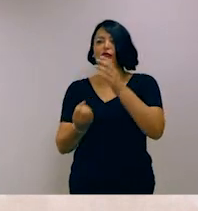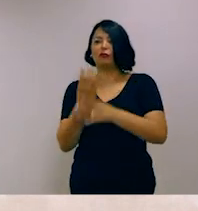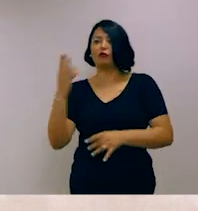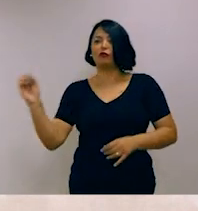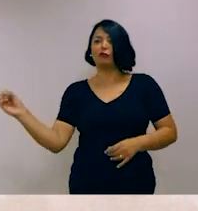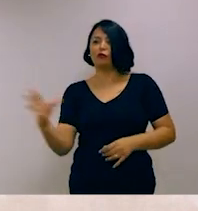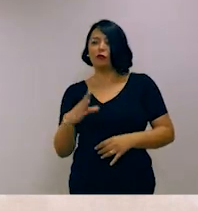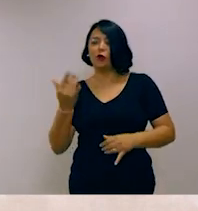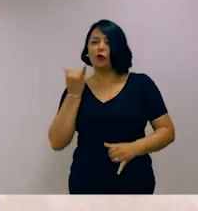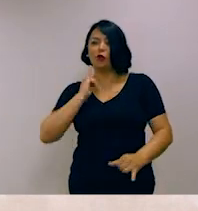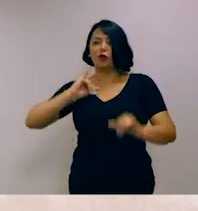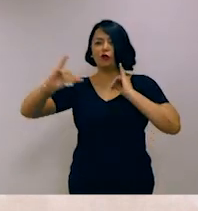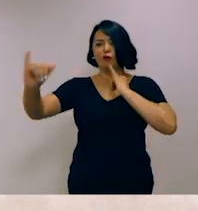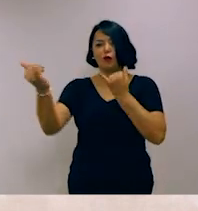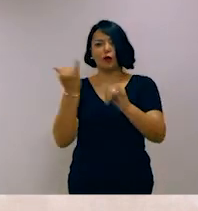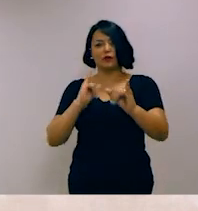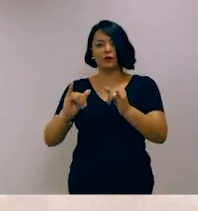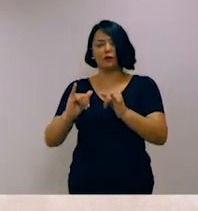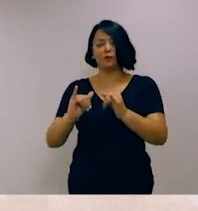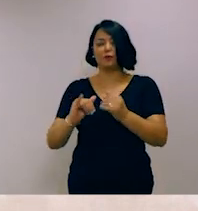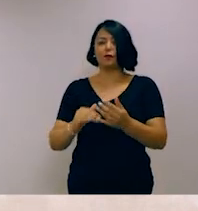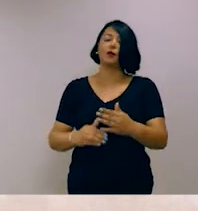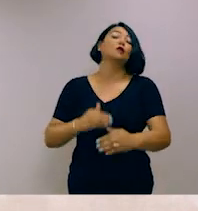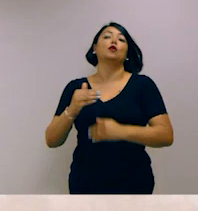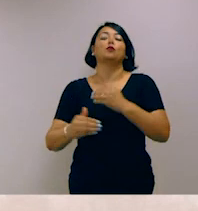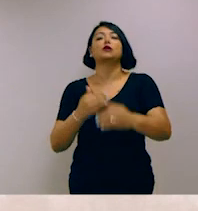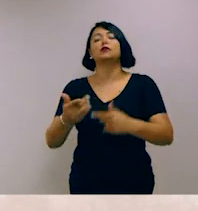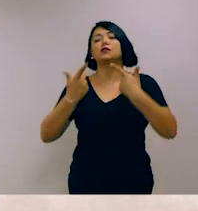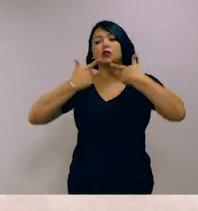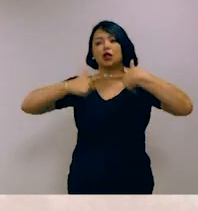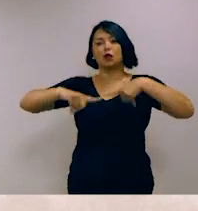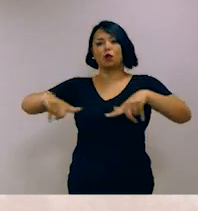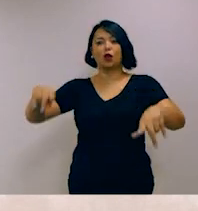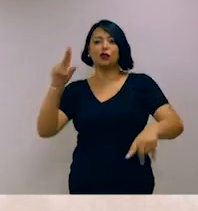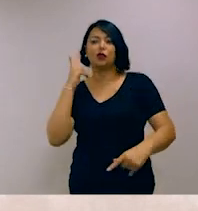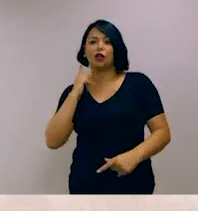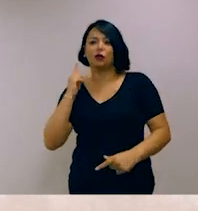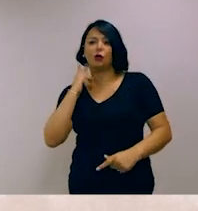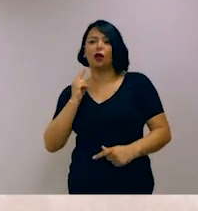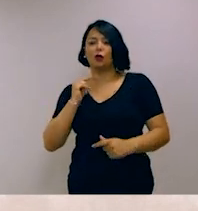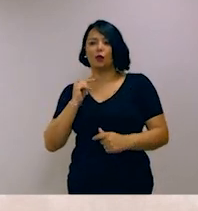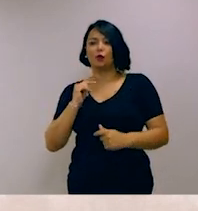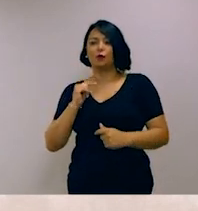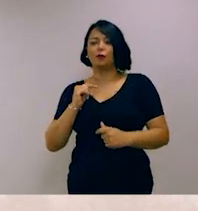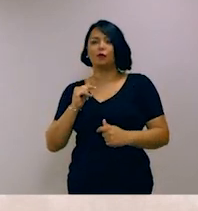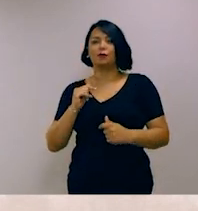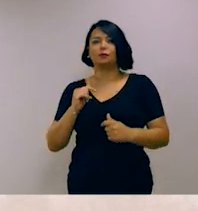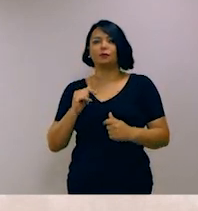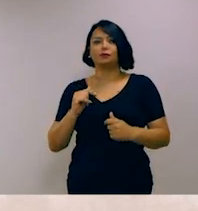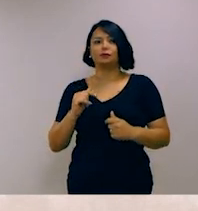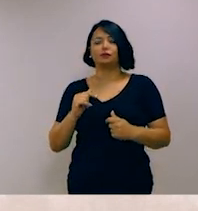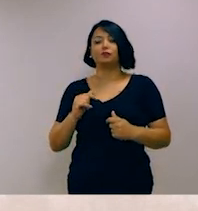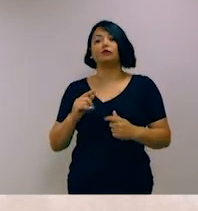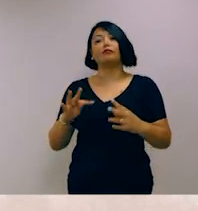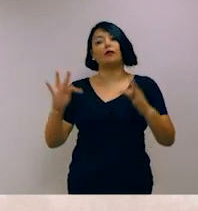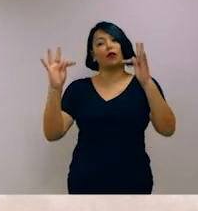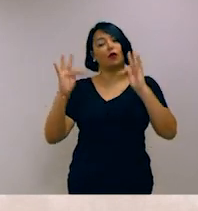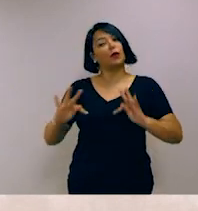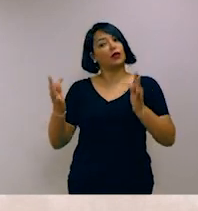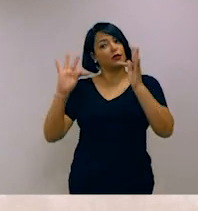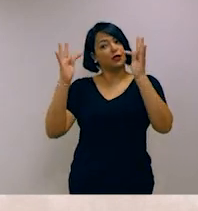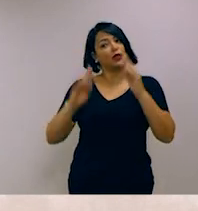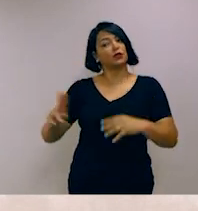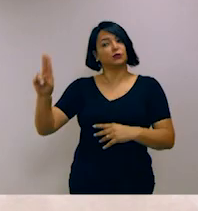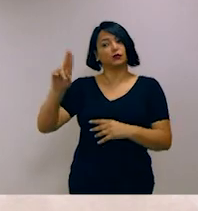also generate information. So, natural language processing is one of